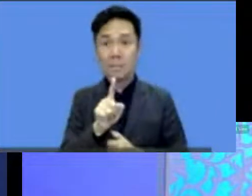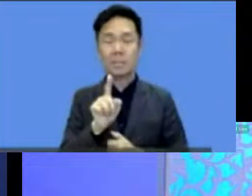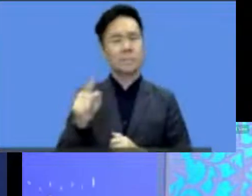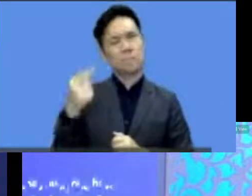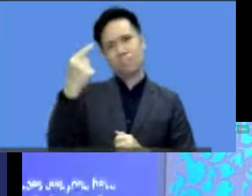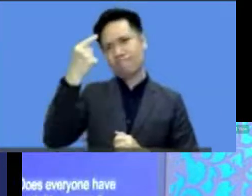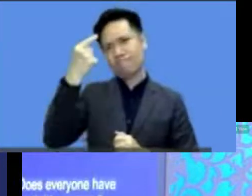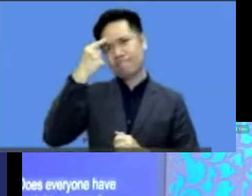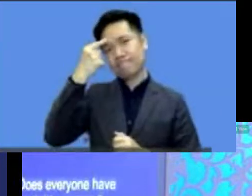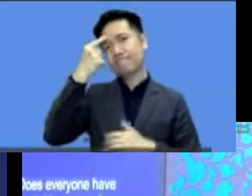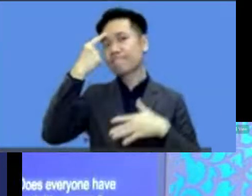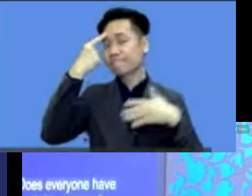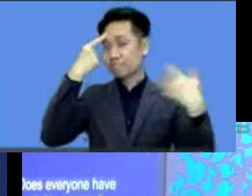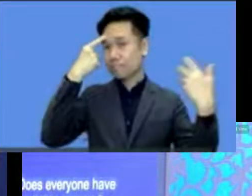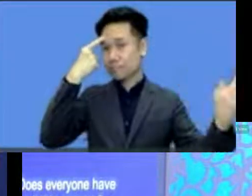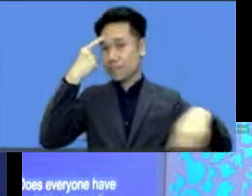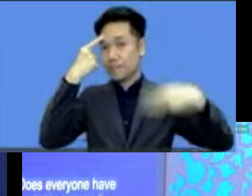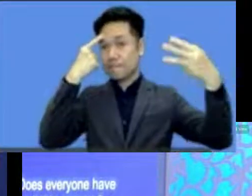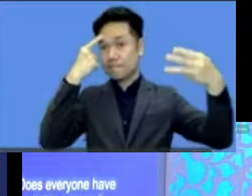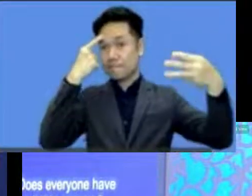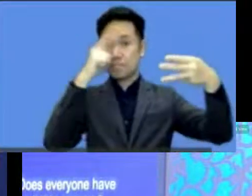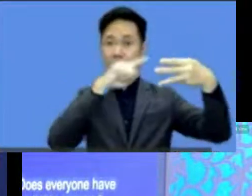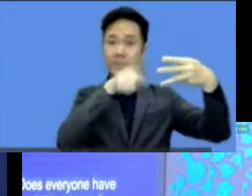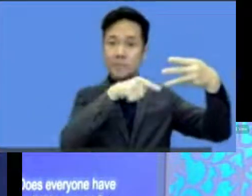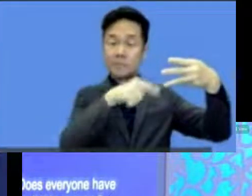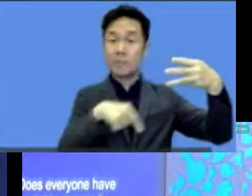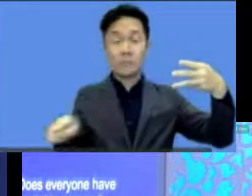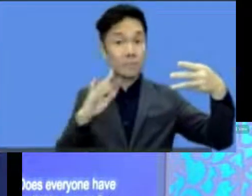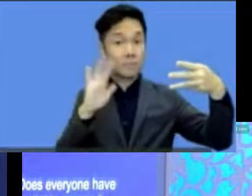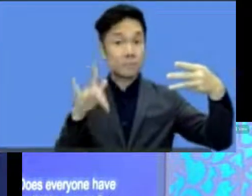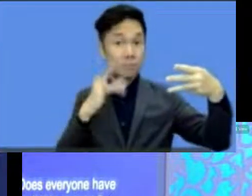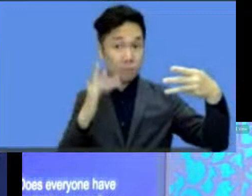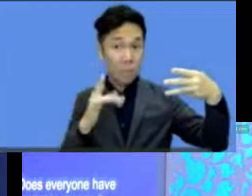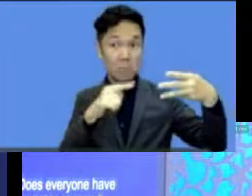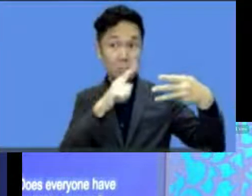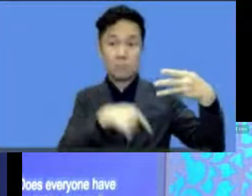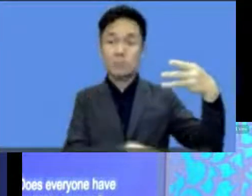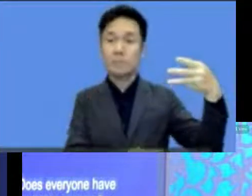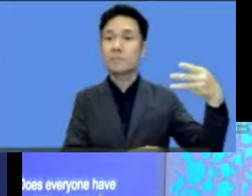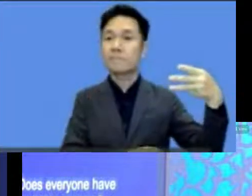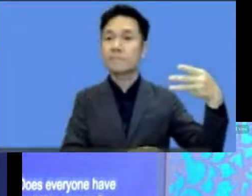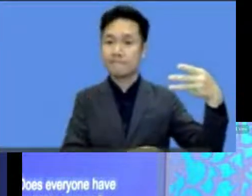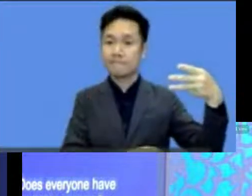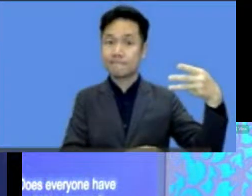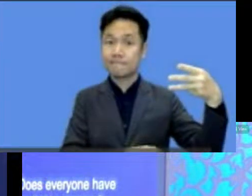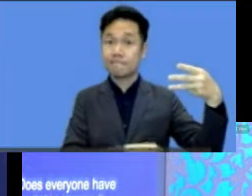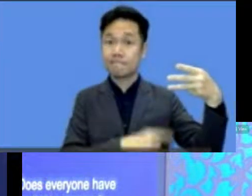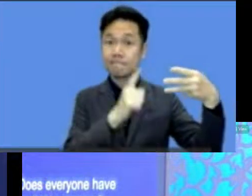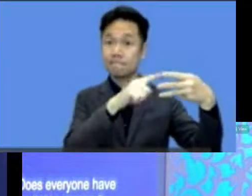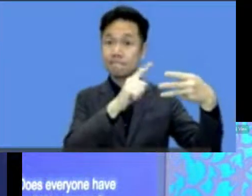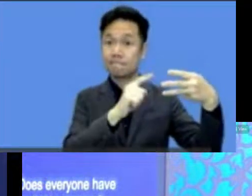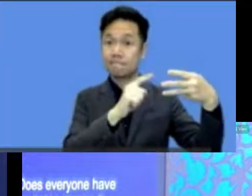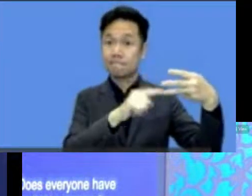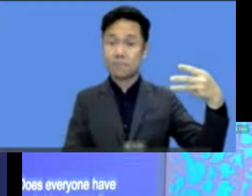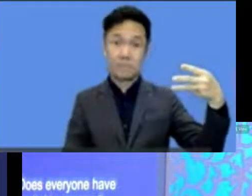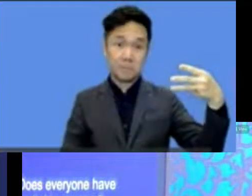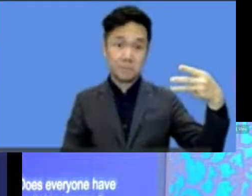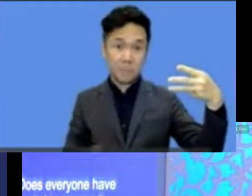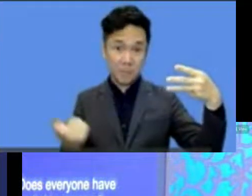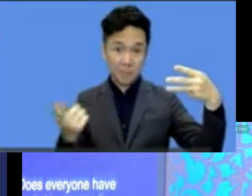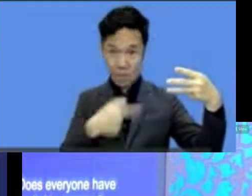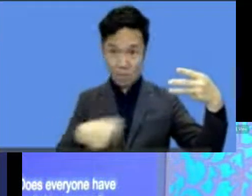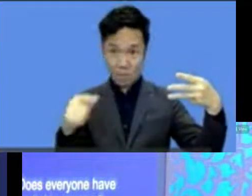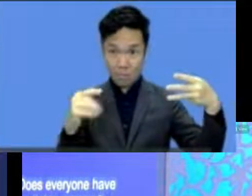ourselves. Though the internet is for everyone, we have to address these questions. Do you think that everyone has equitable